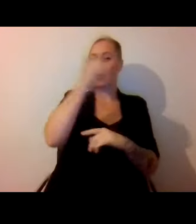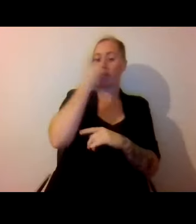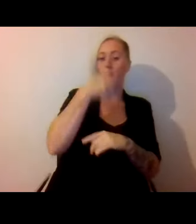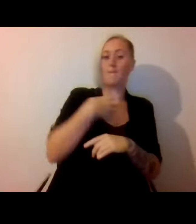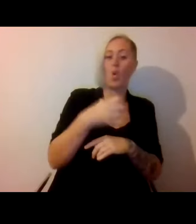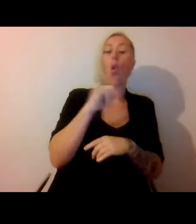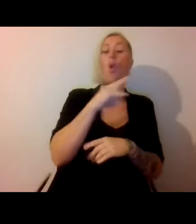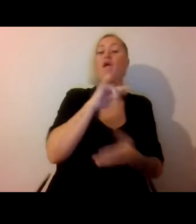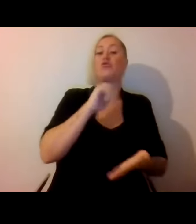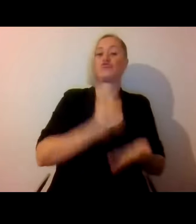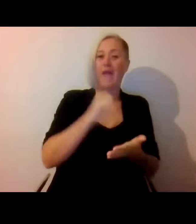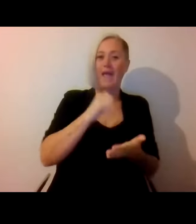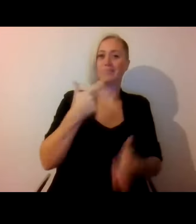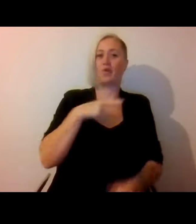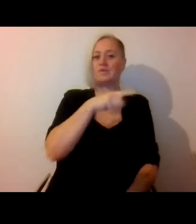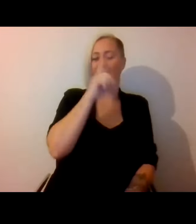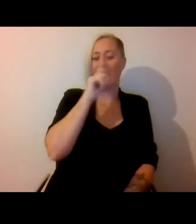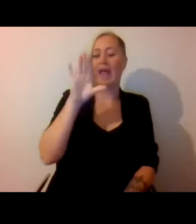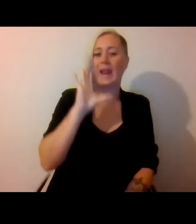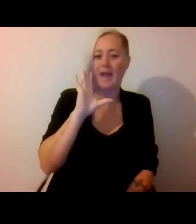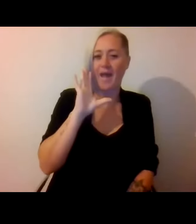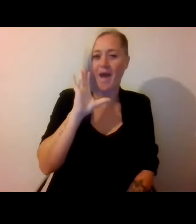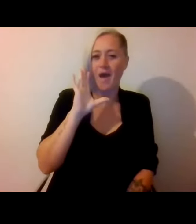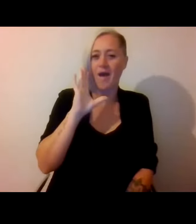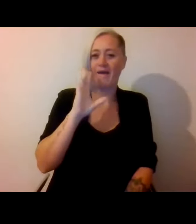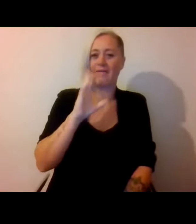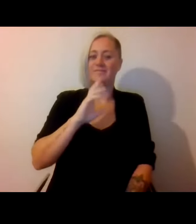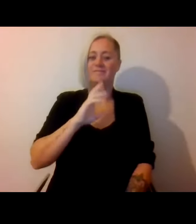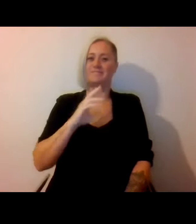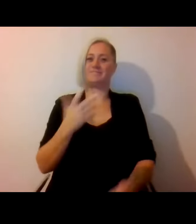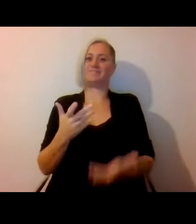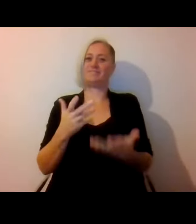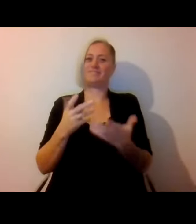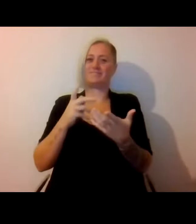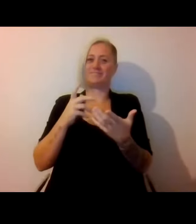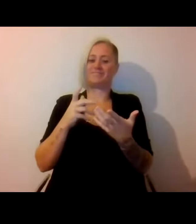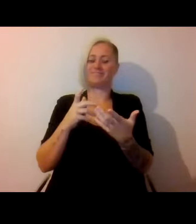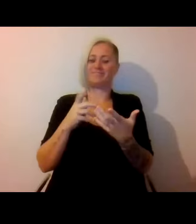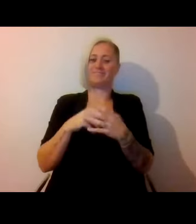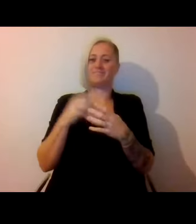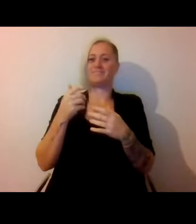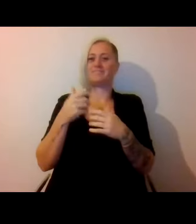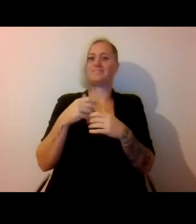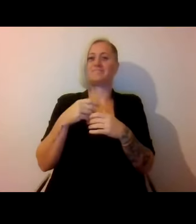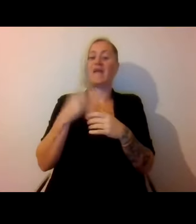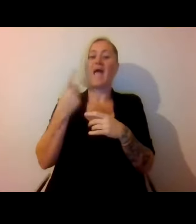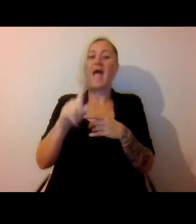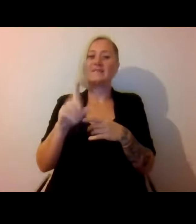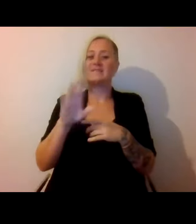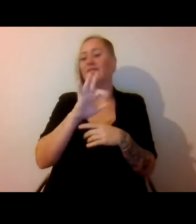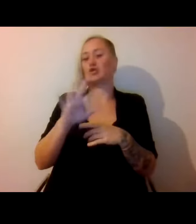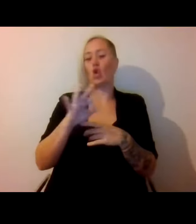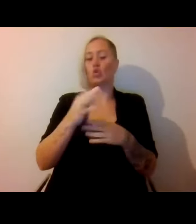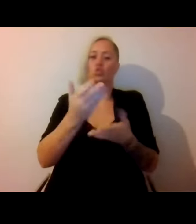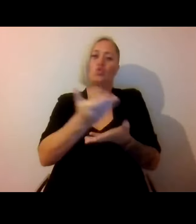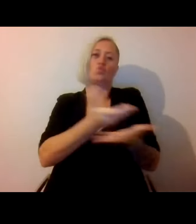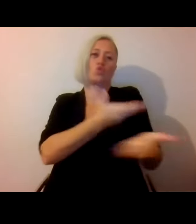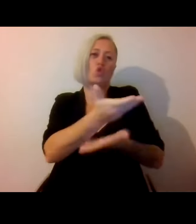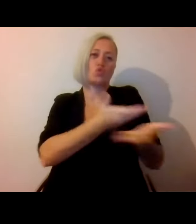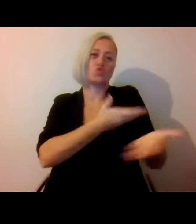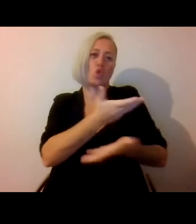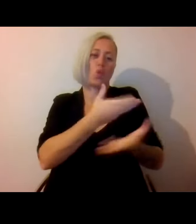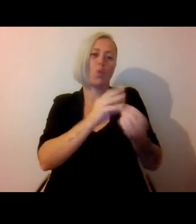because they can hear. They're privileged of being able to hear. And they don't consult with the deaf